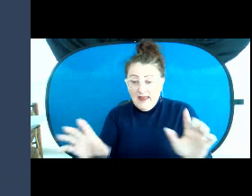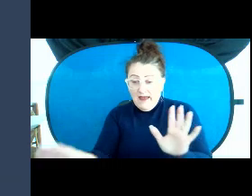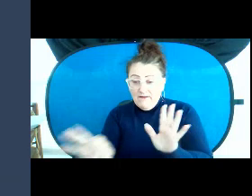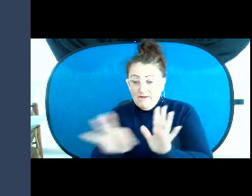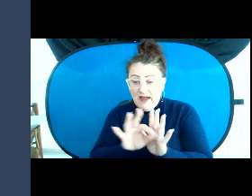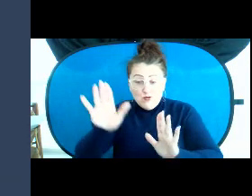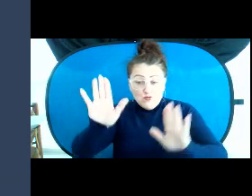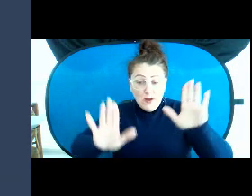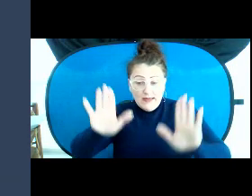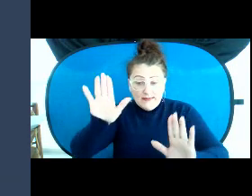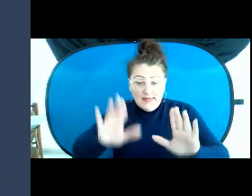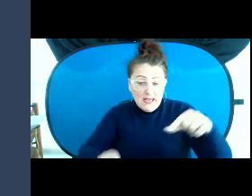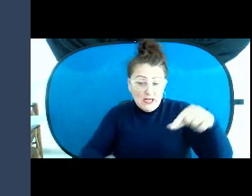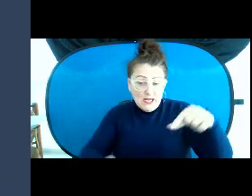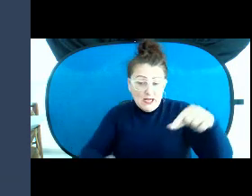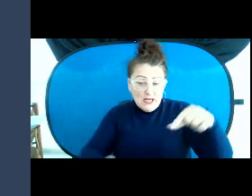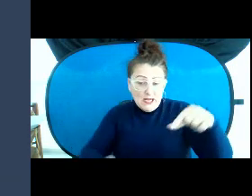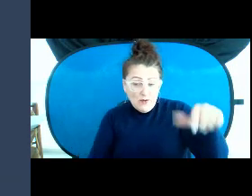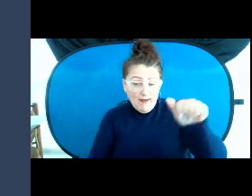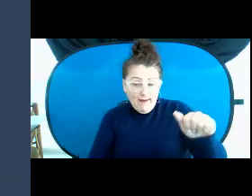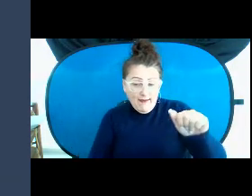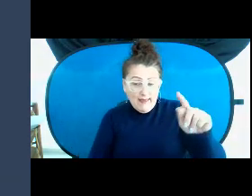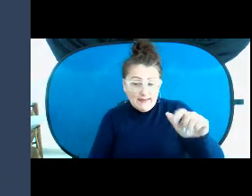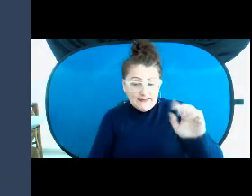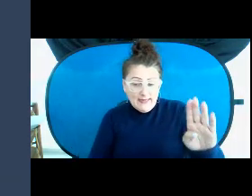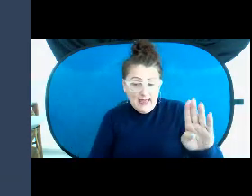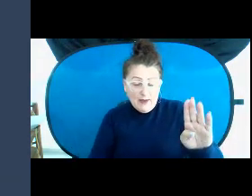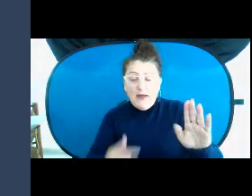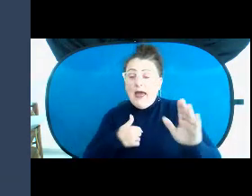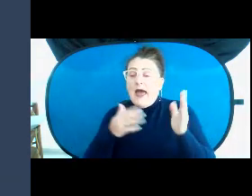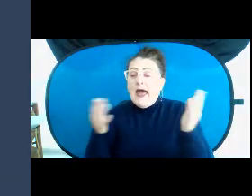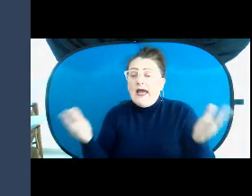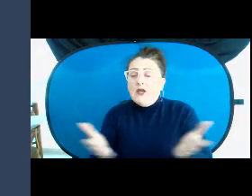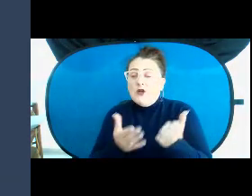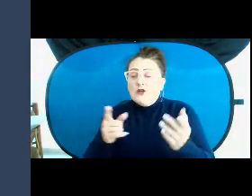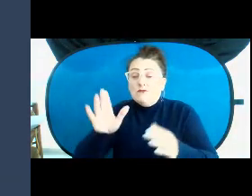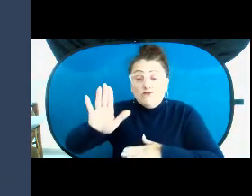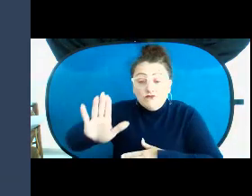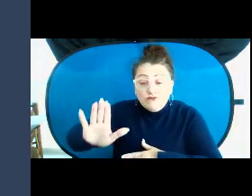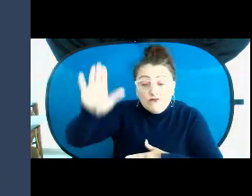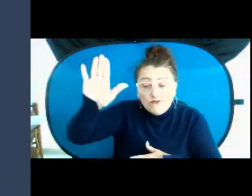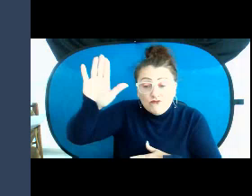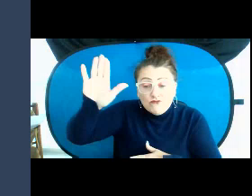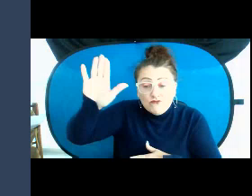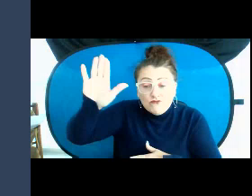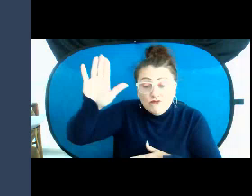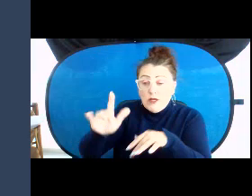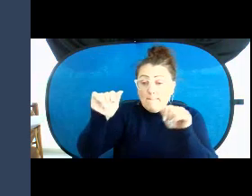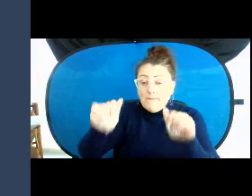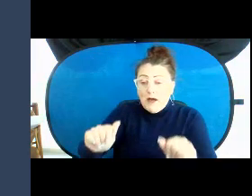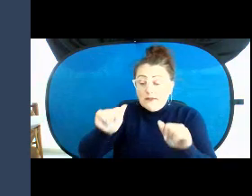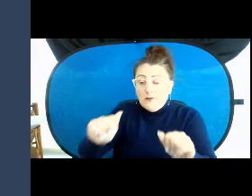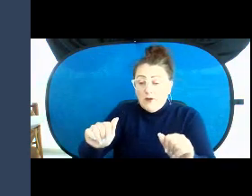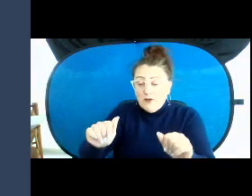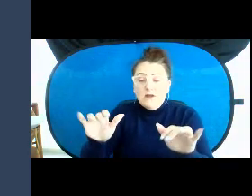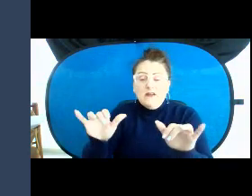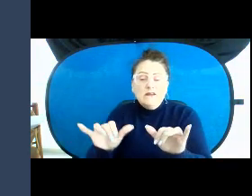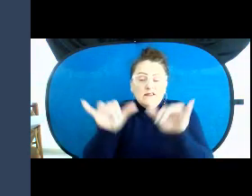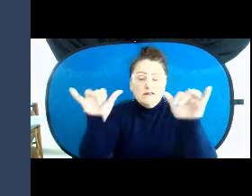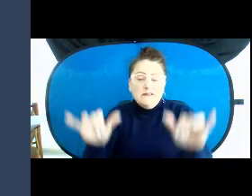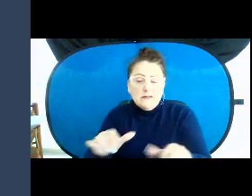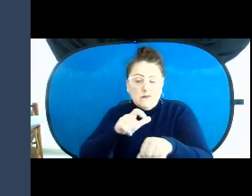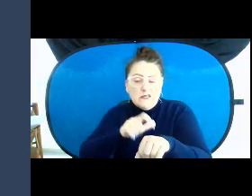and Q&A tabs. We encourage you to use the raise hand feature as early into the item as you can to give the system time to acknowledge you.